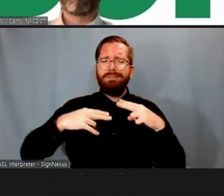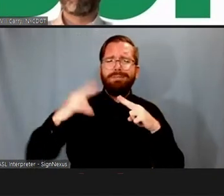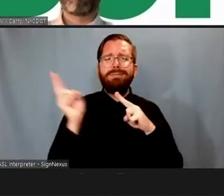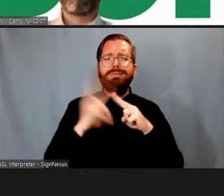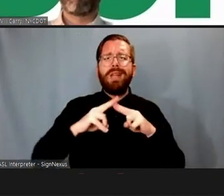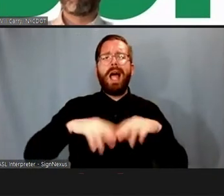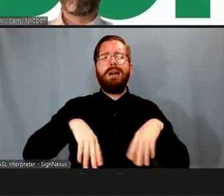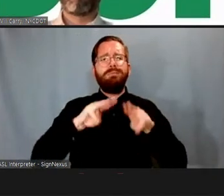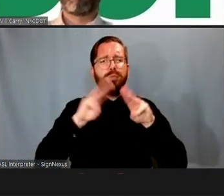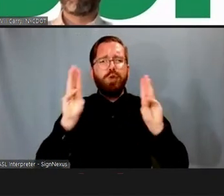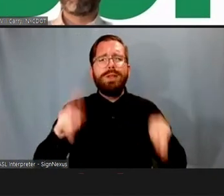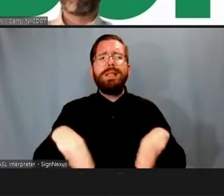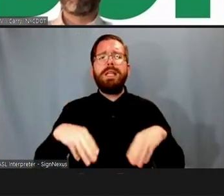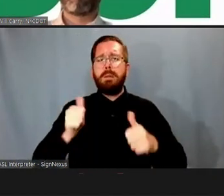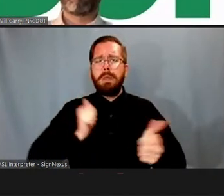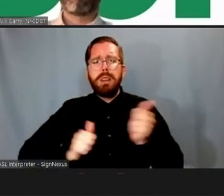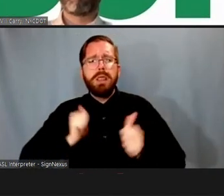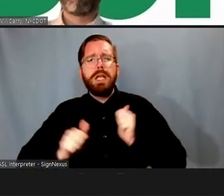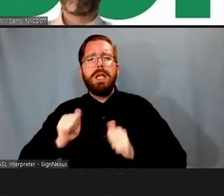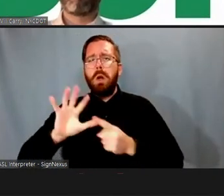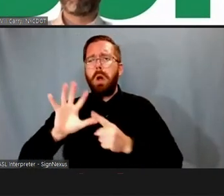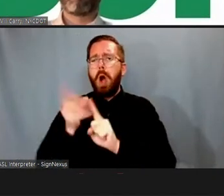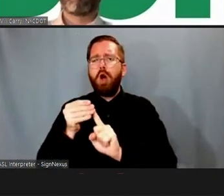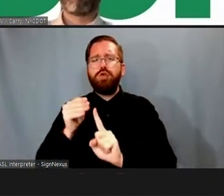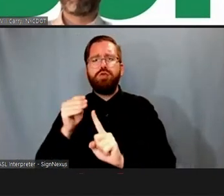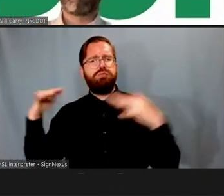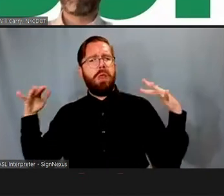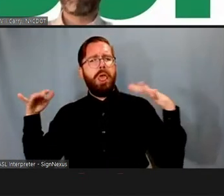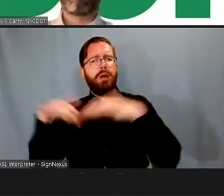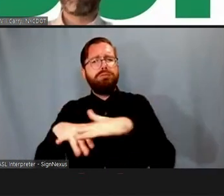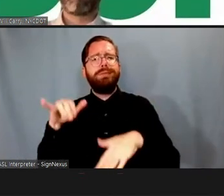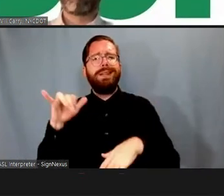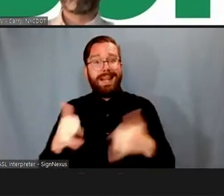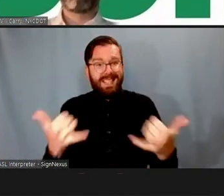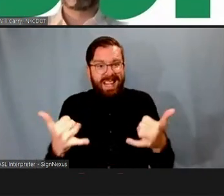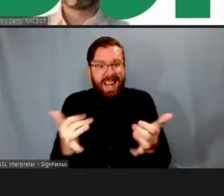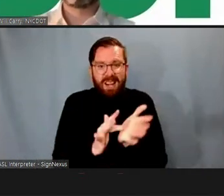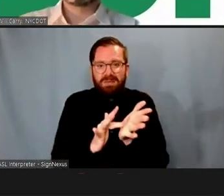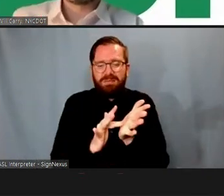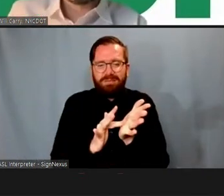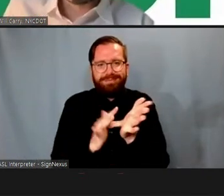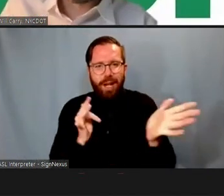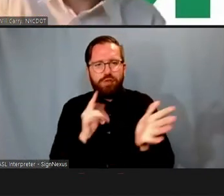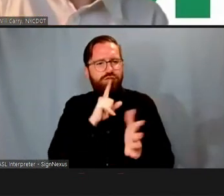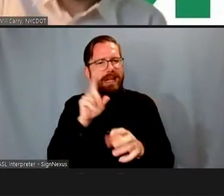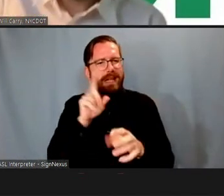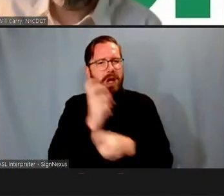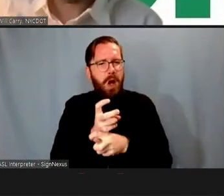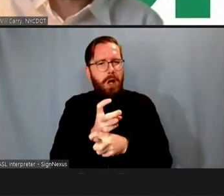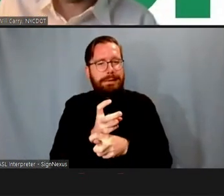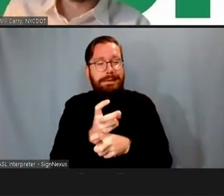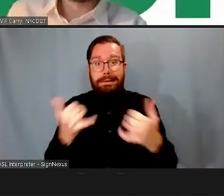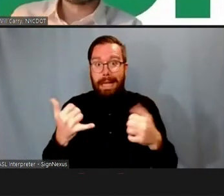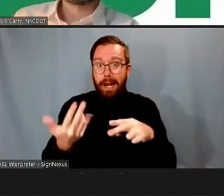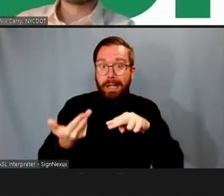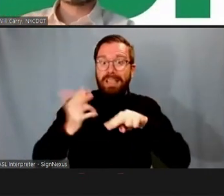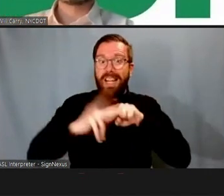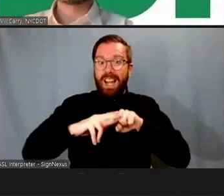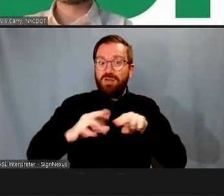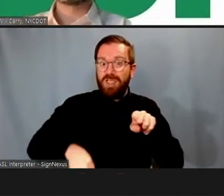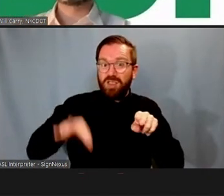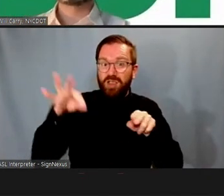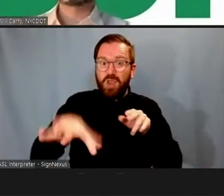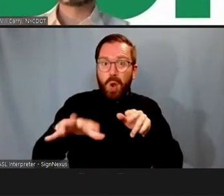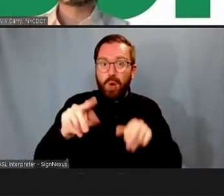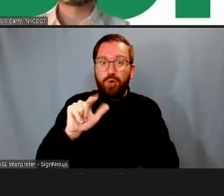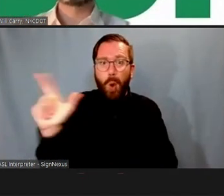and cultural attractions we can barely afford to take advantage of them now with these kind of fees nobody will be able to come